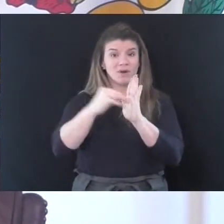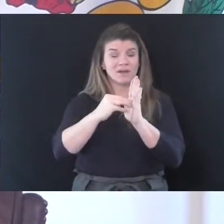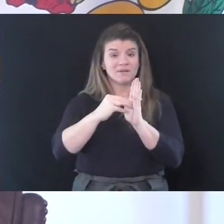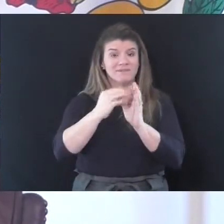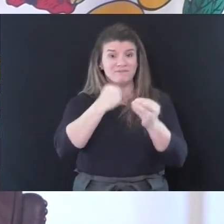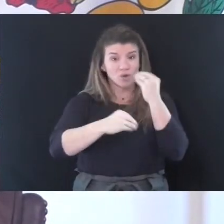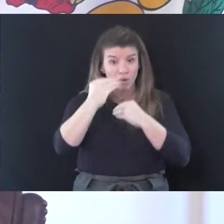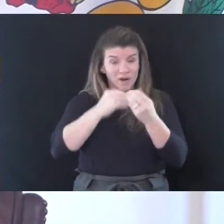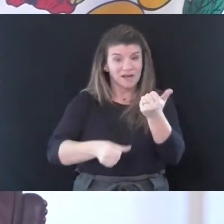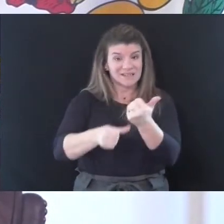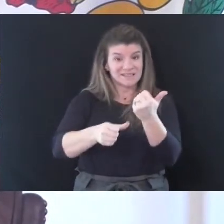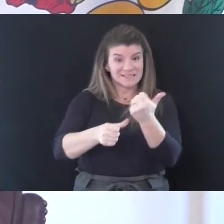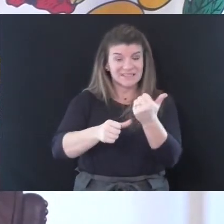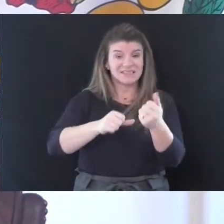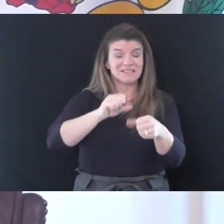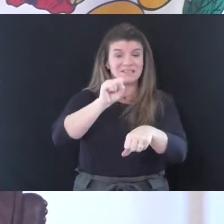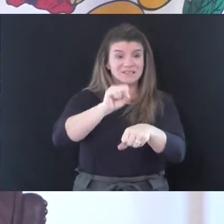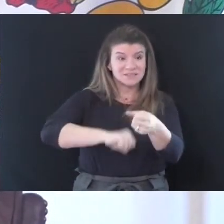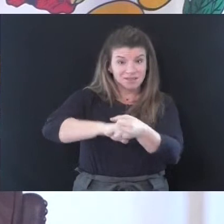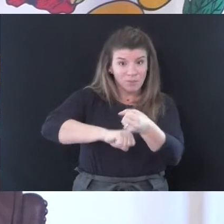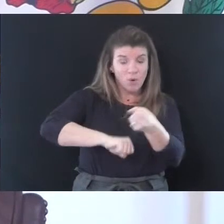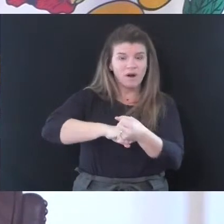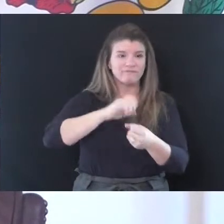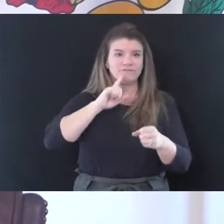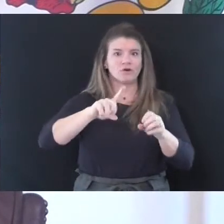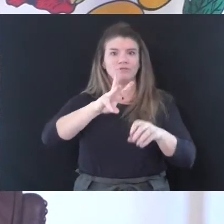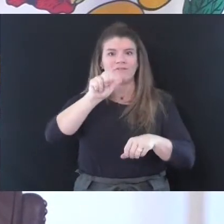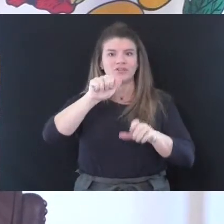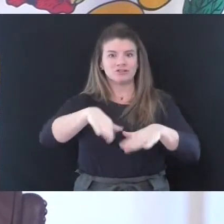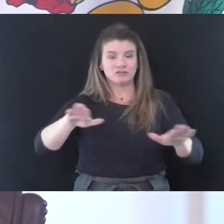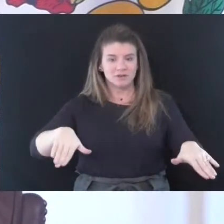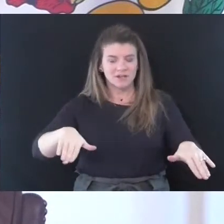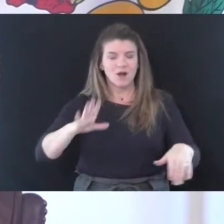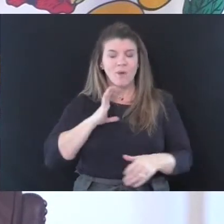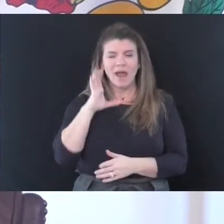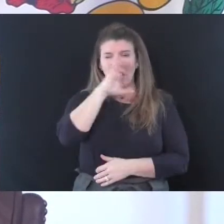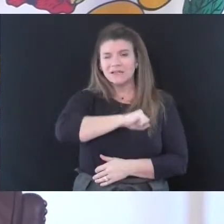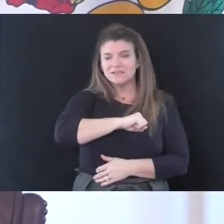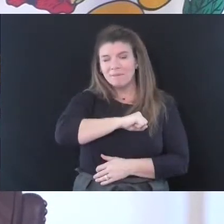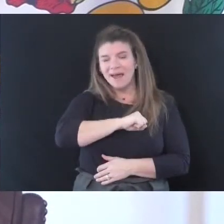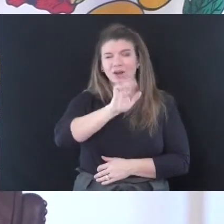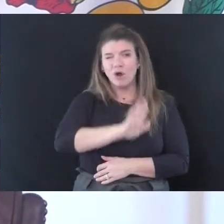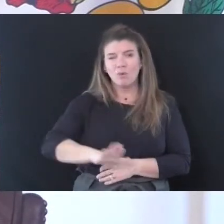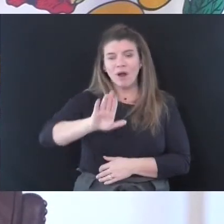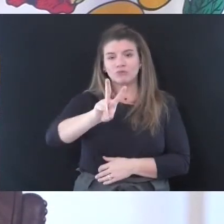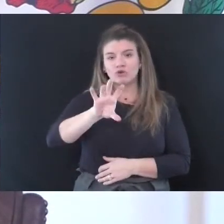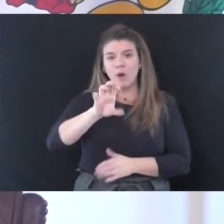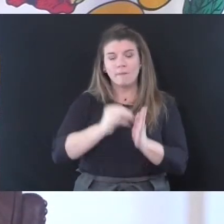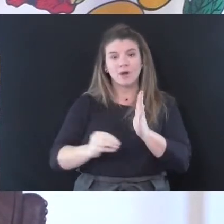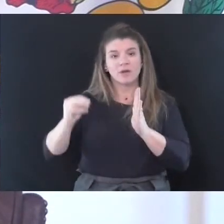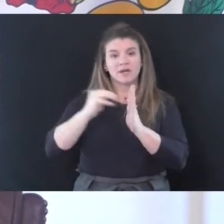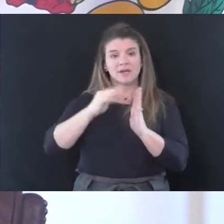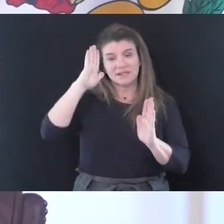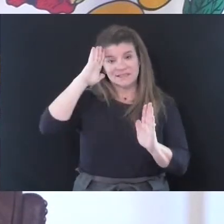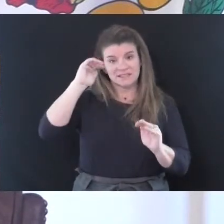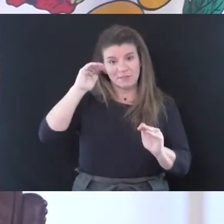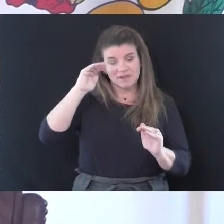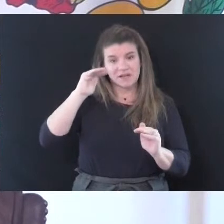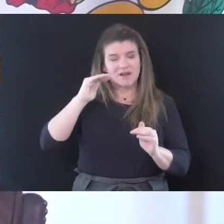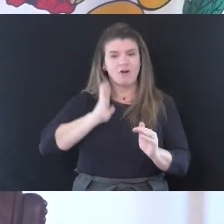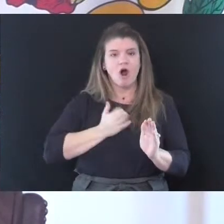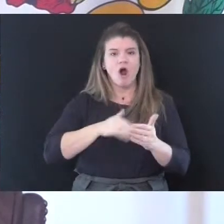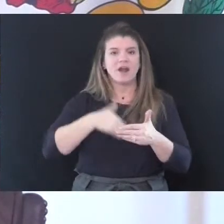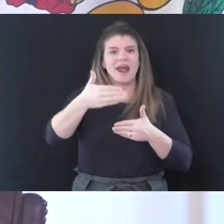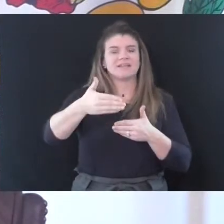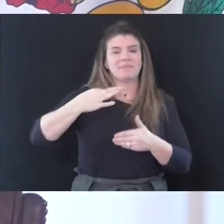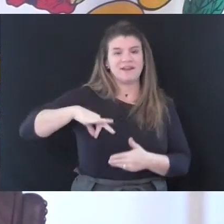assistance support for West Virginia's children, and an estimated $200 million is expected as part of the next